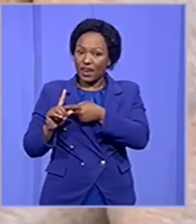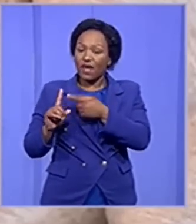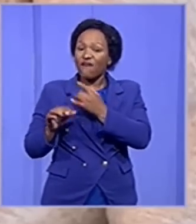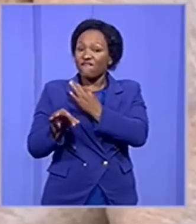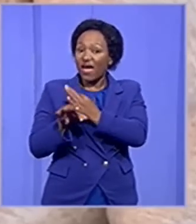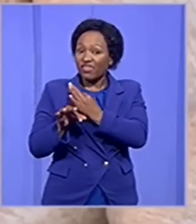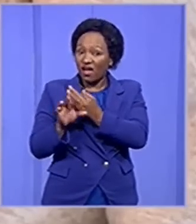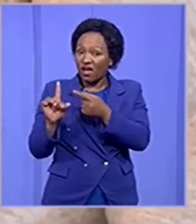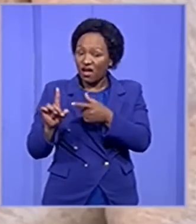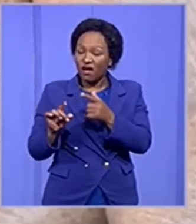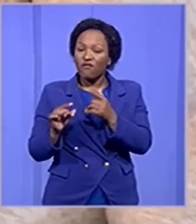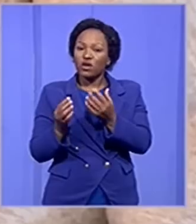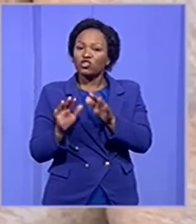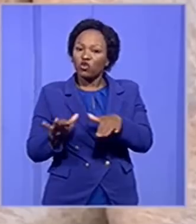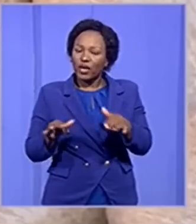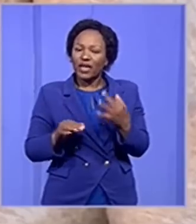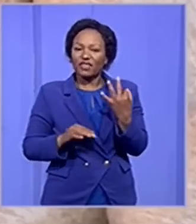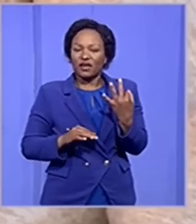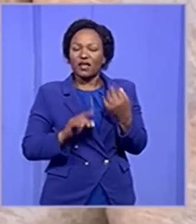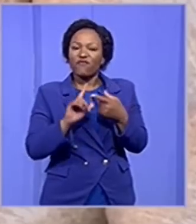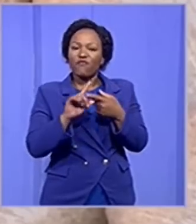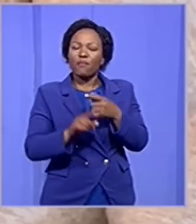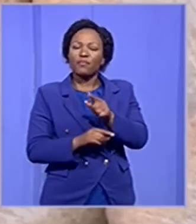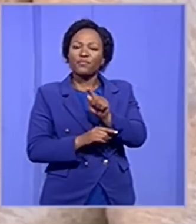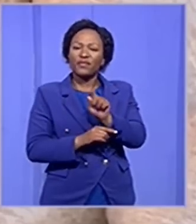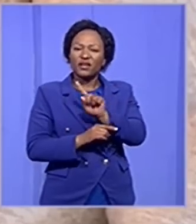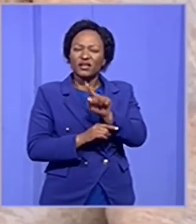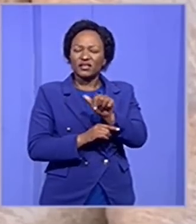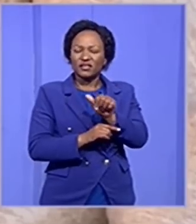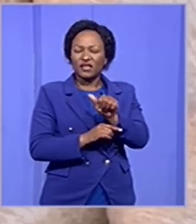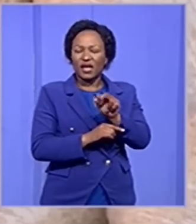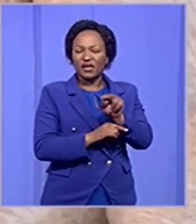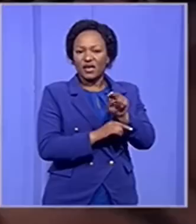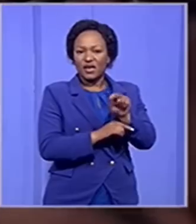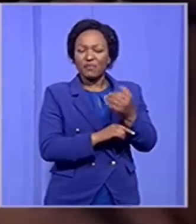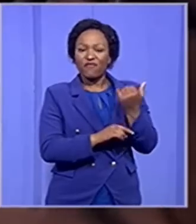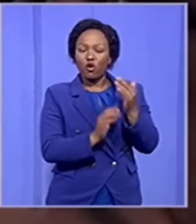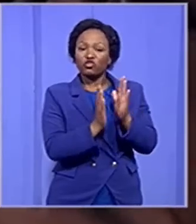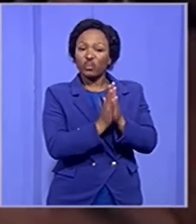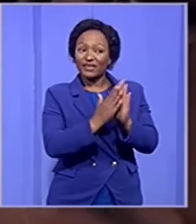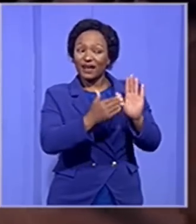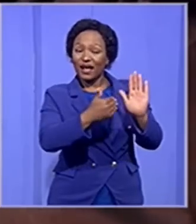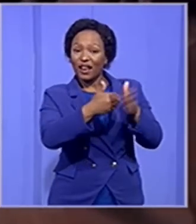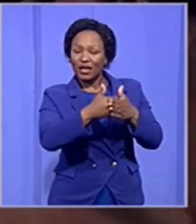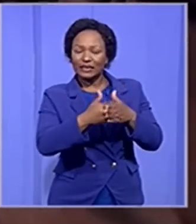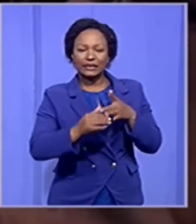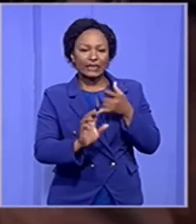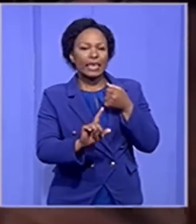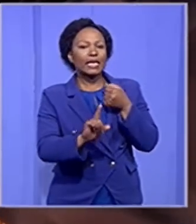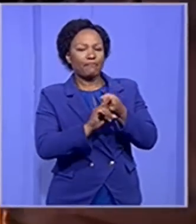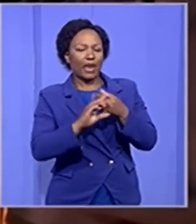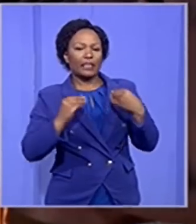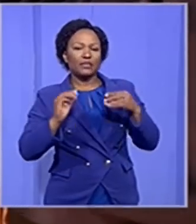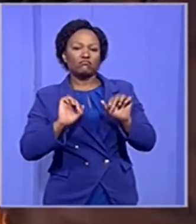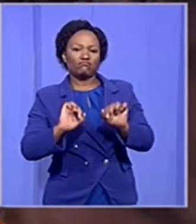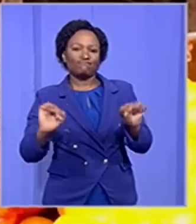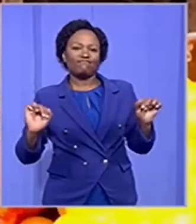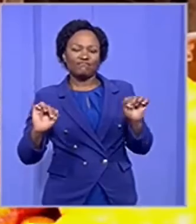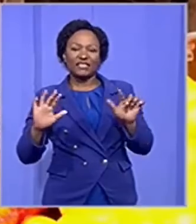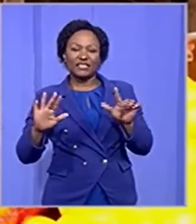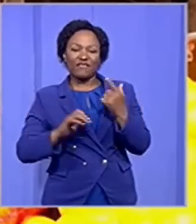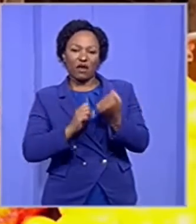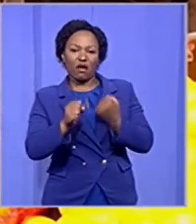ga Sekororo ka fa ntle ga Tzaneen a re go sekegiwa nakwana ga kereke go amile dikgwebo tsa bone. Dingwaga di le 7 tse di